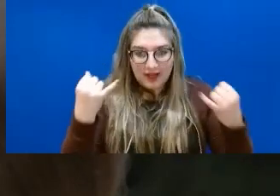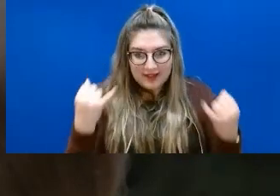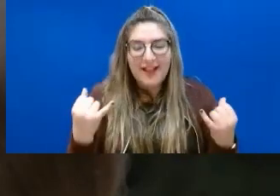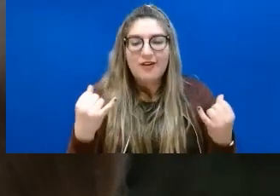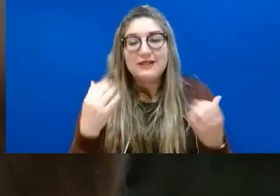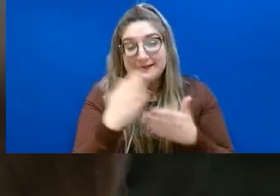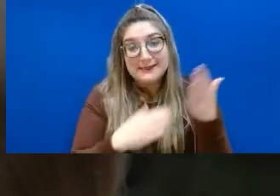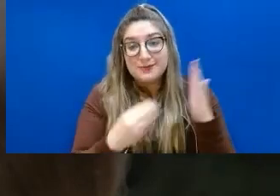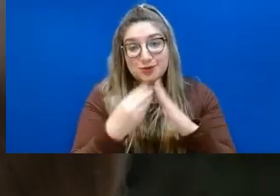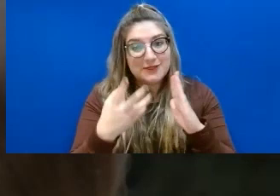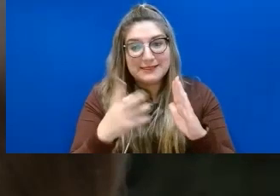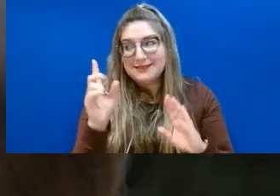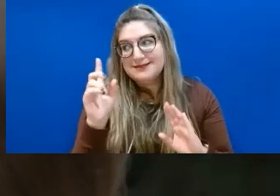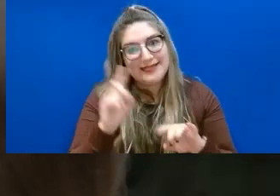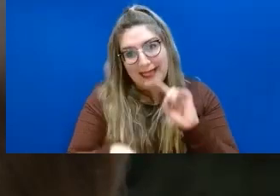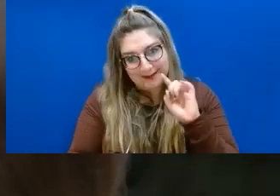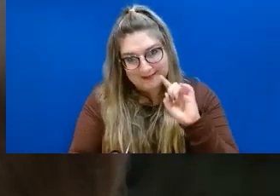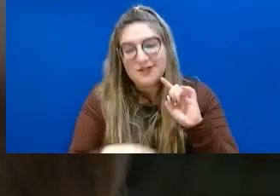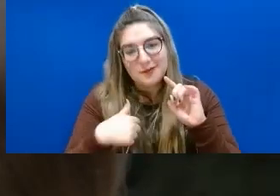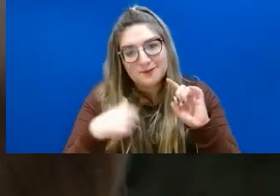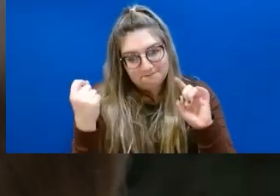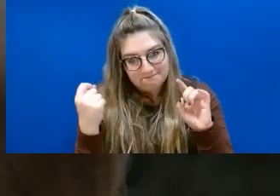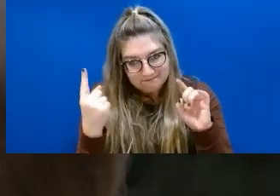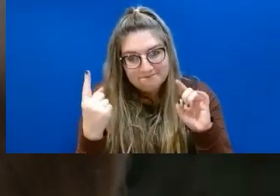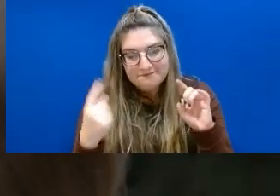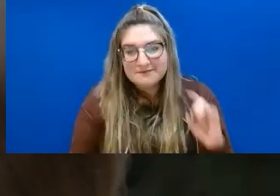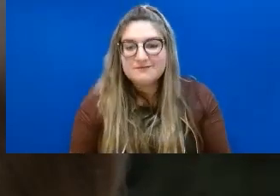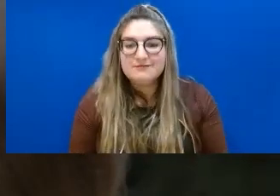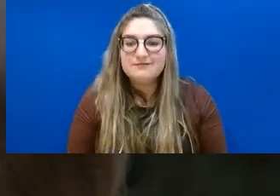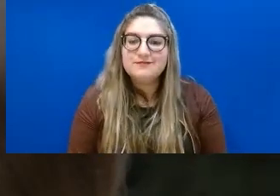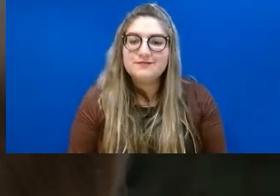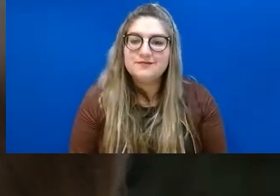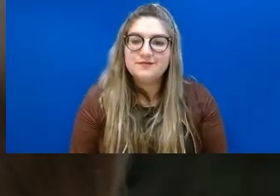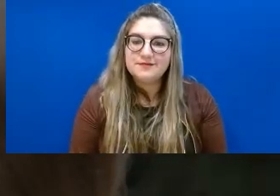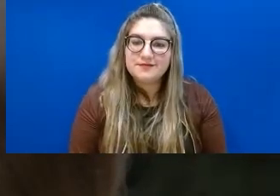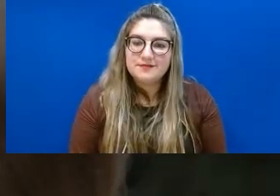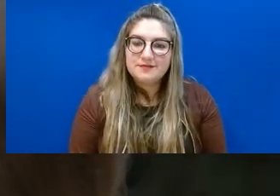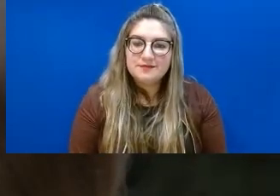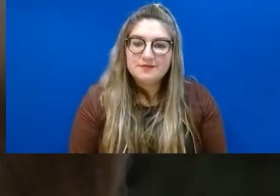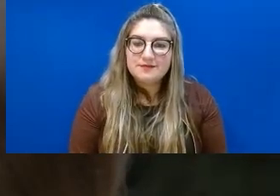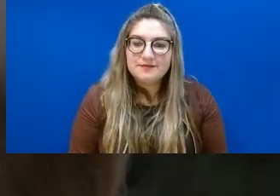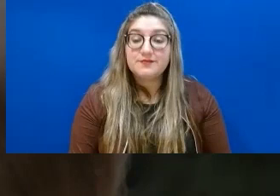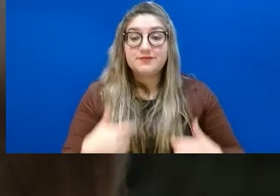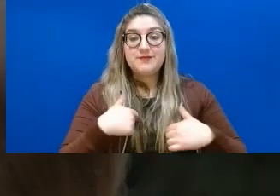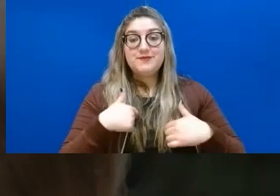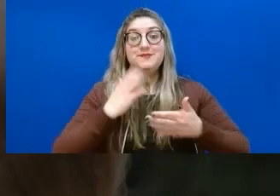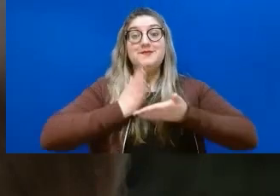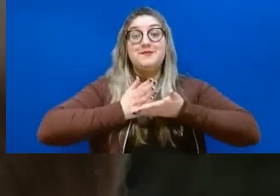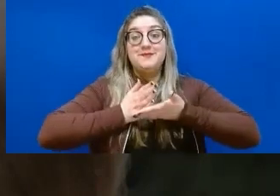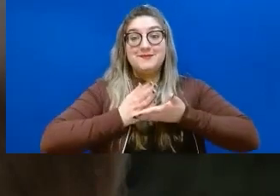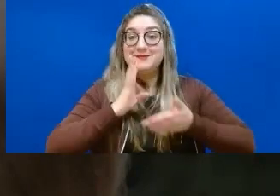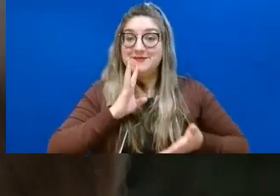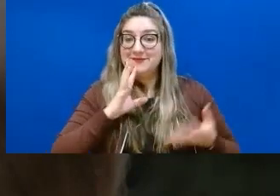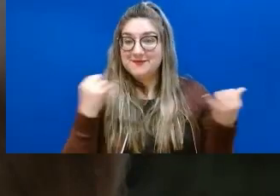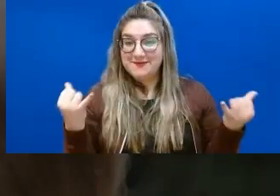1. That's it. So it's understandable. Yeah. This is where I stopped talking.